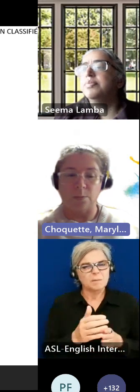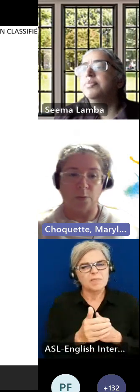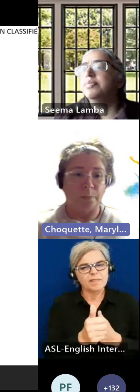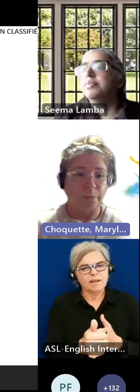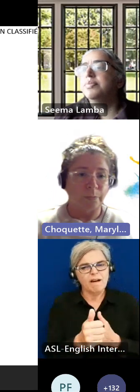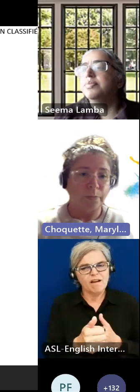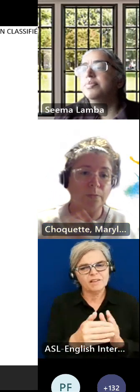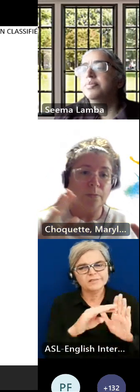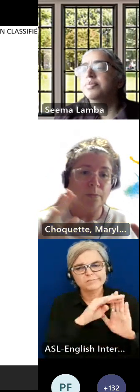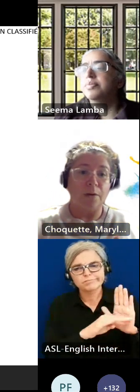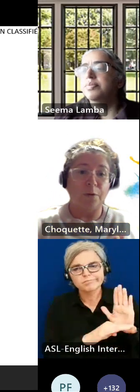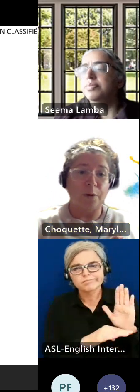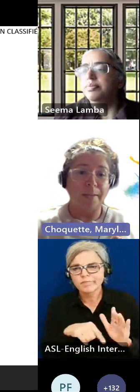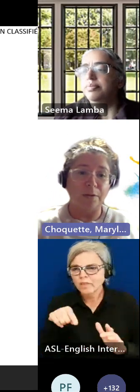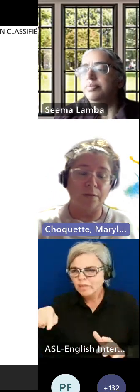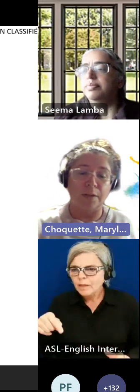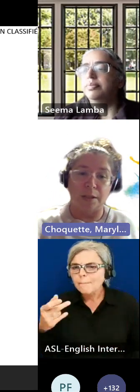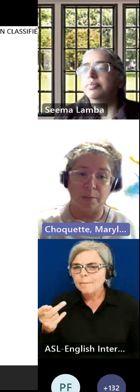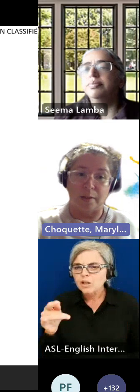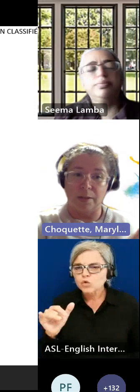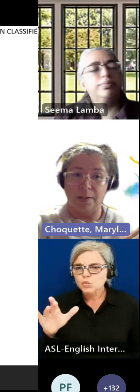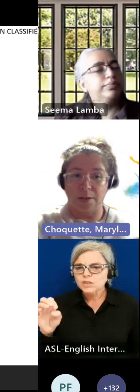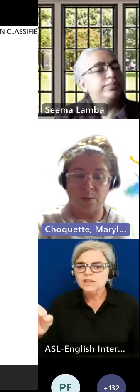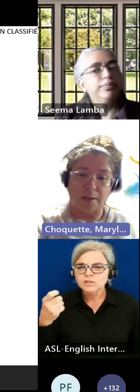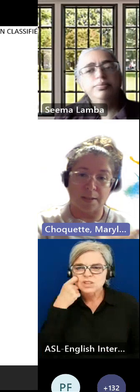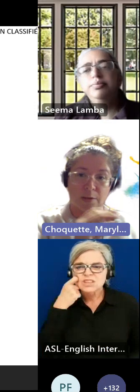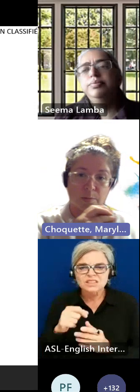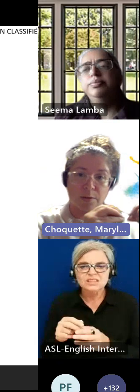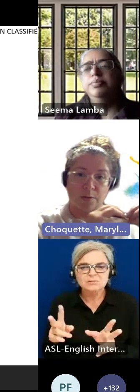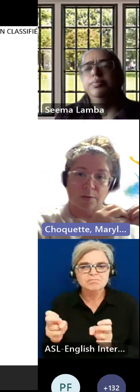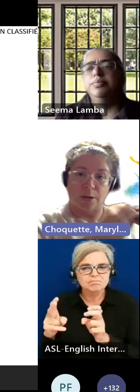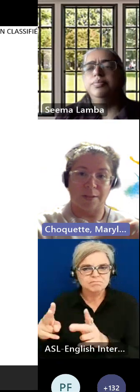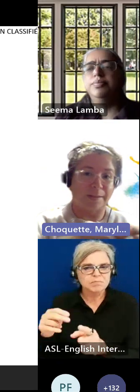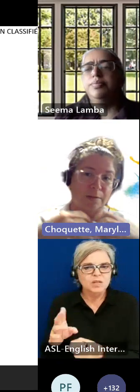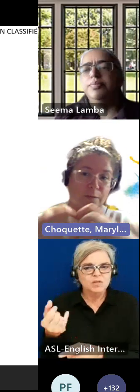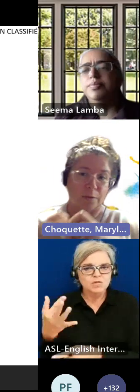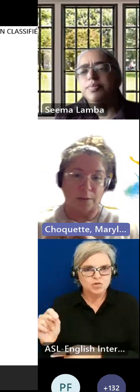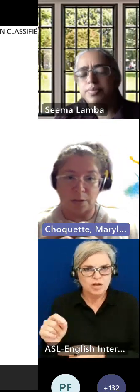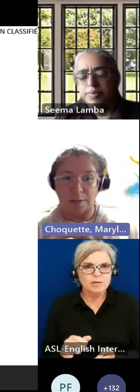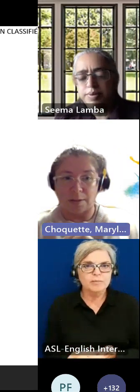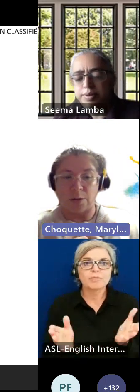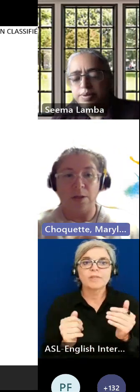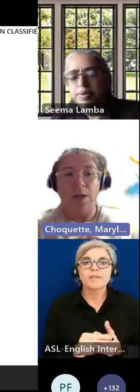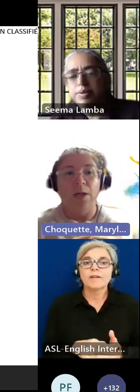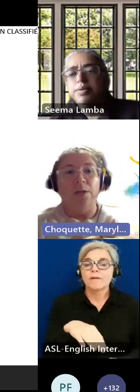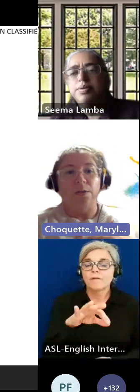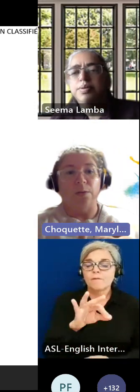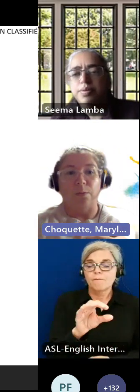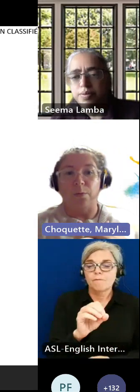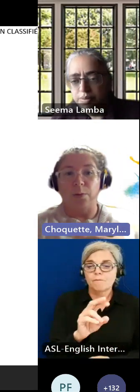Donc, merci beaucoup. Format of the EE plan. This is what I say in terms of content versus